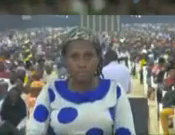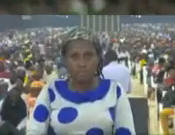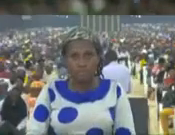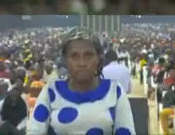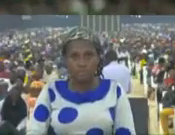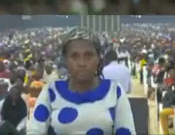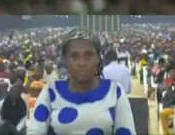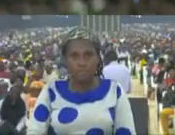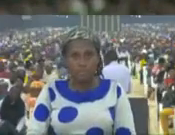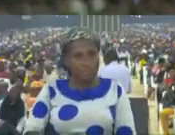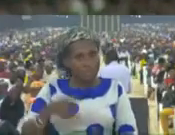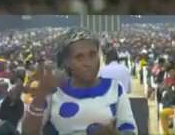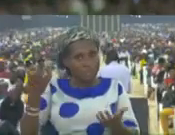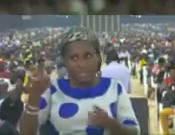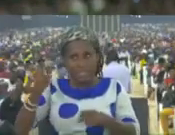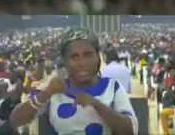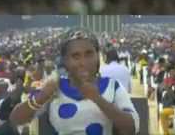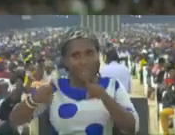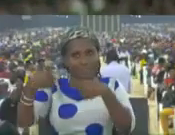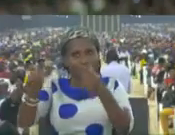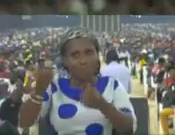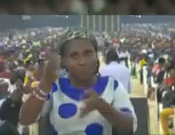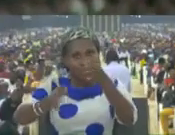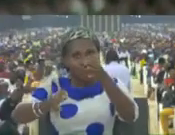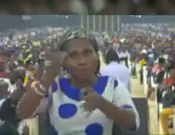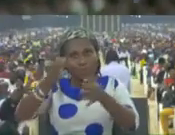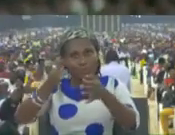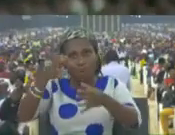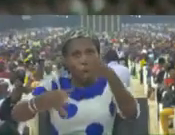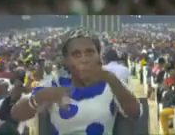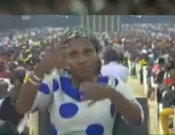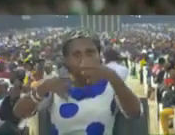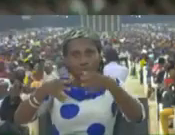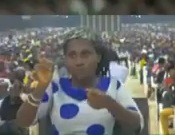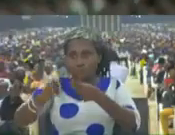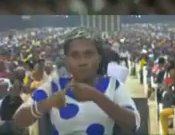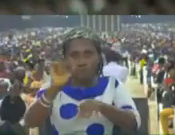case if you can't get up?